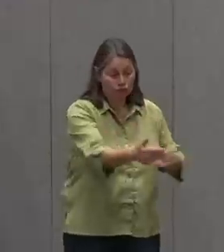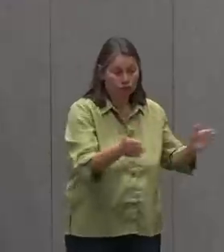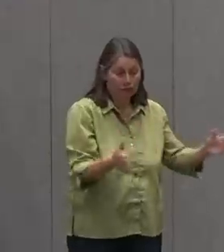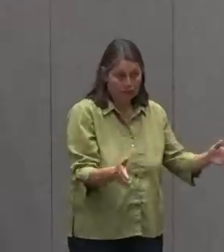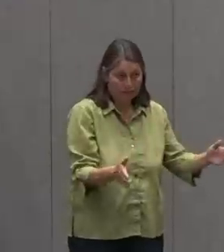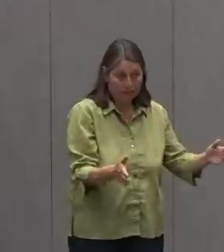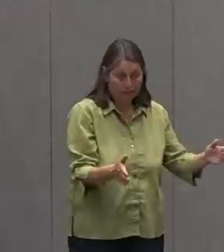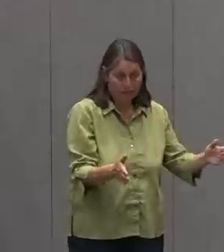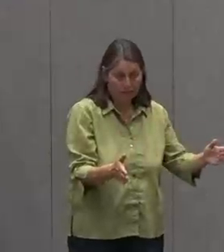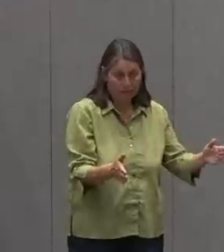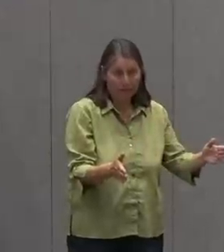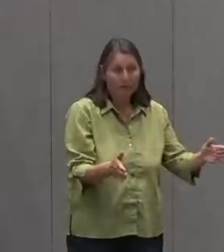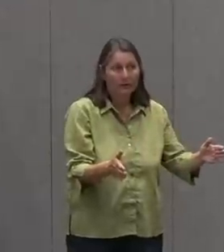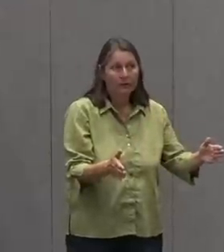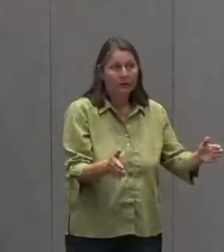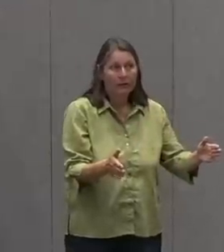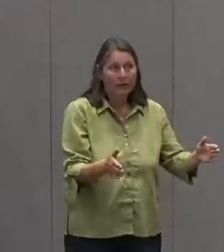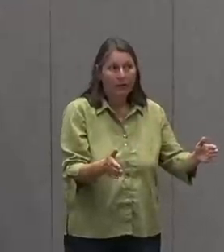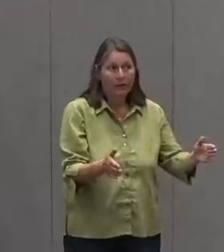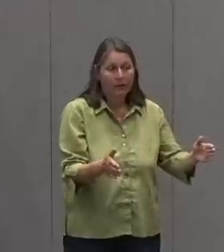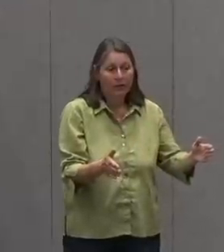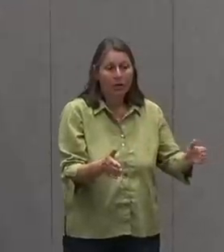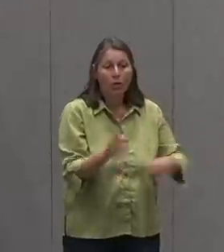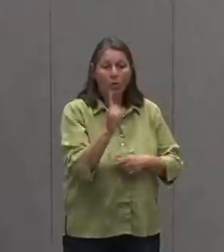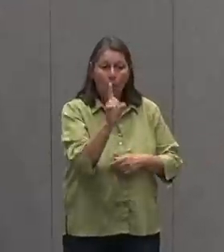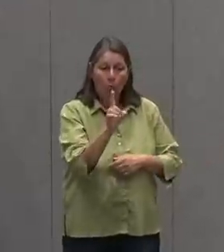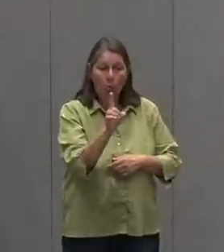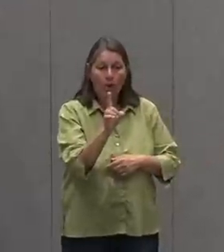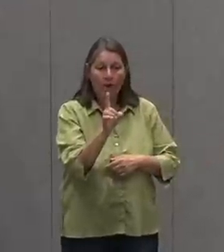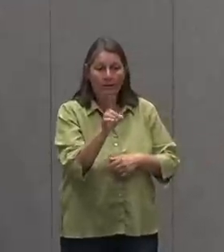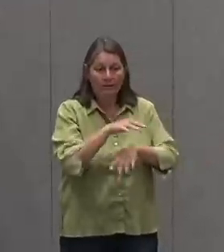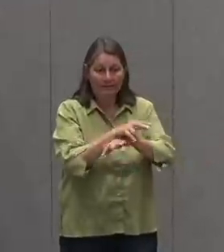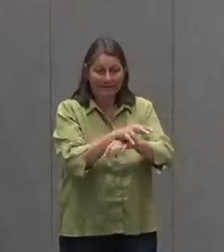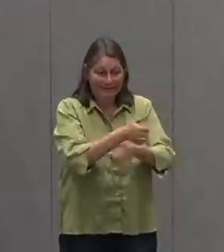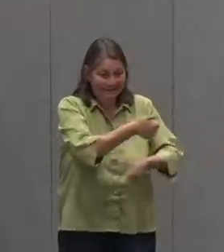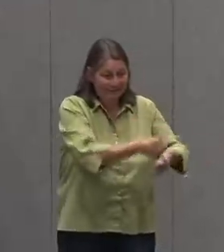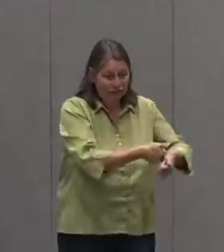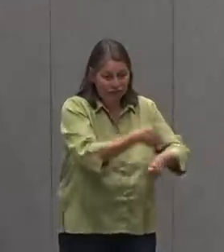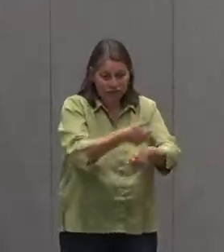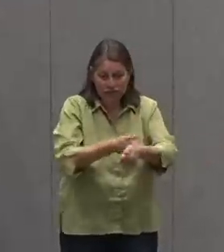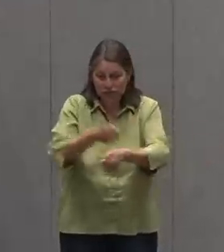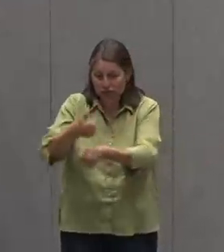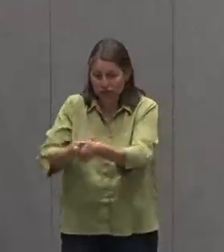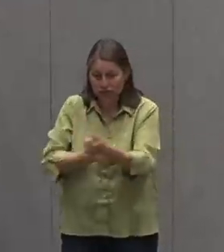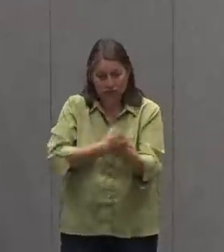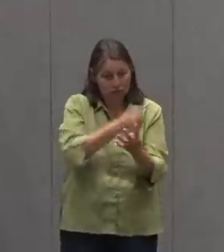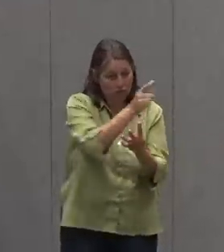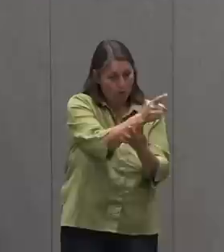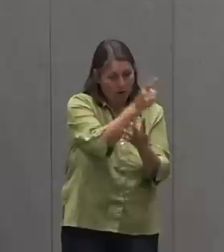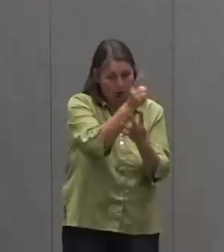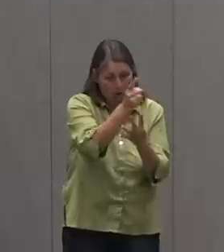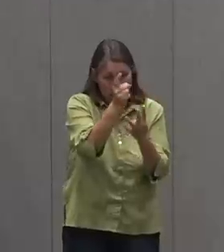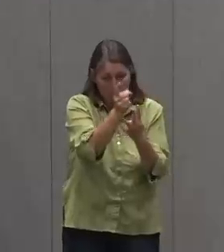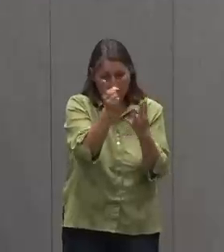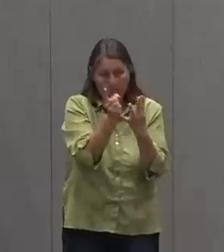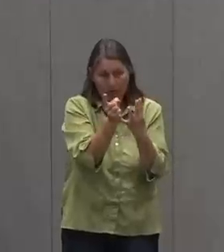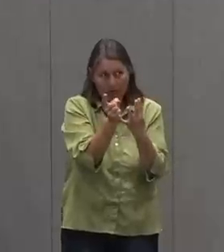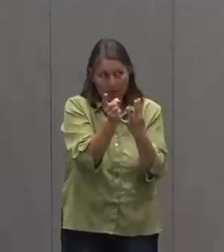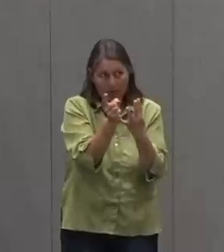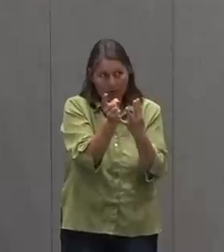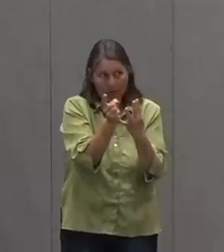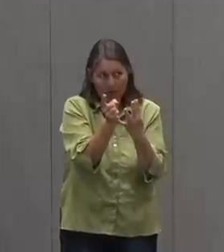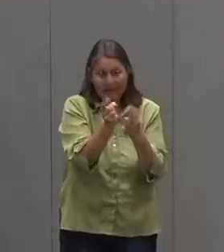of them. There was one tarantula in each terrarium. And we also know that